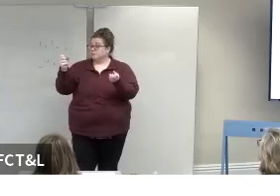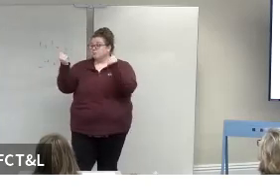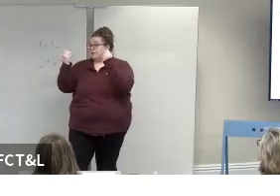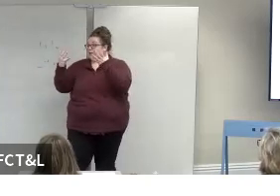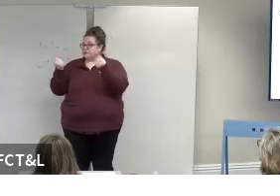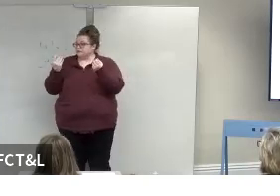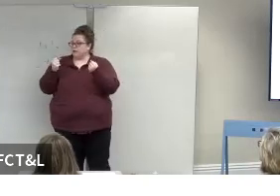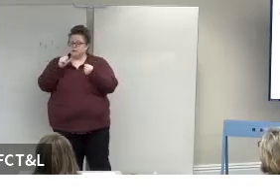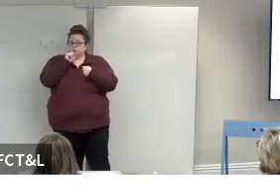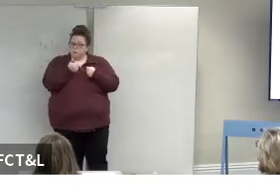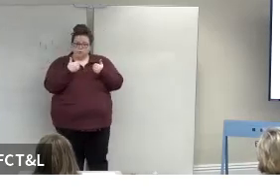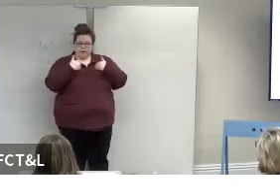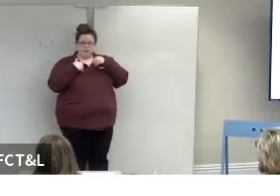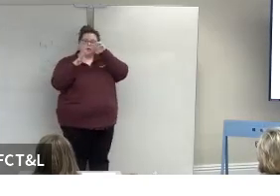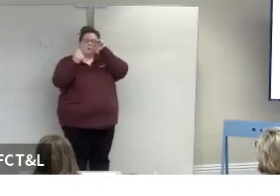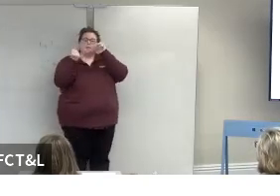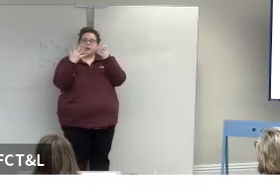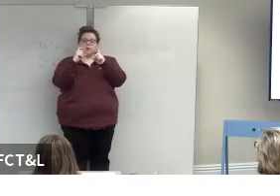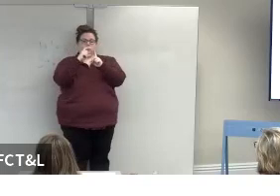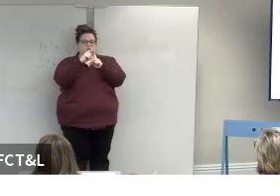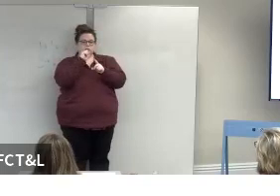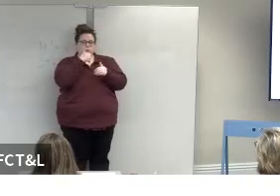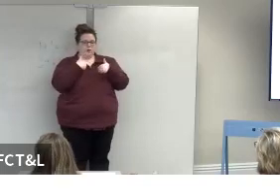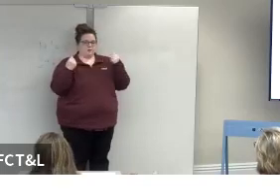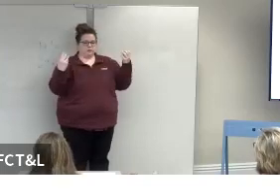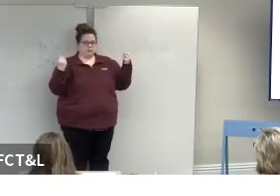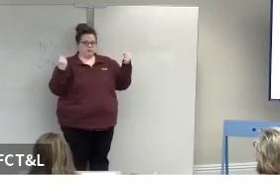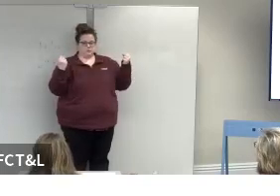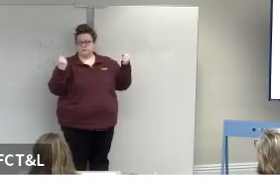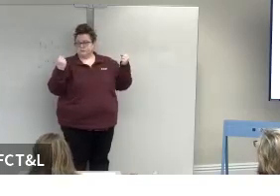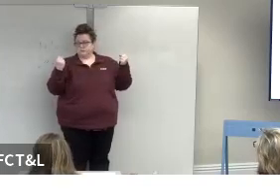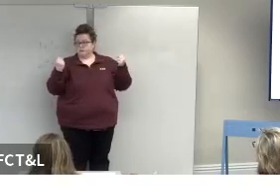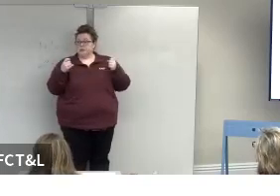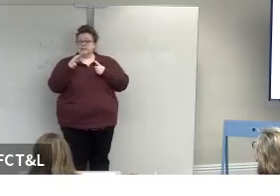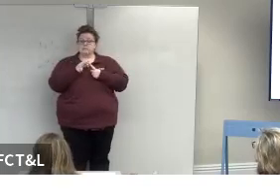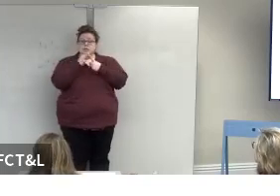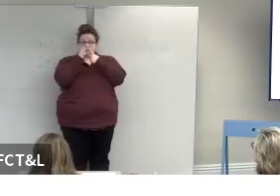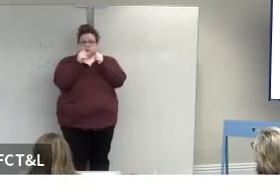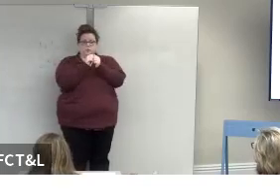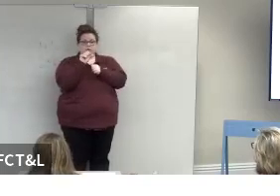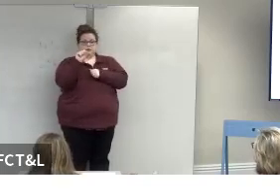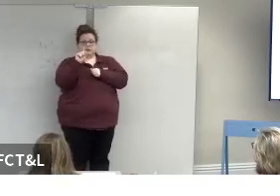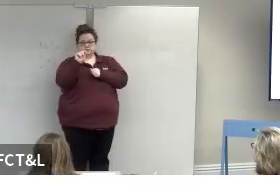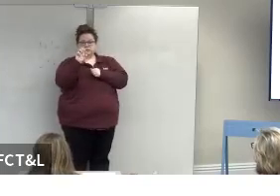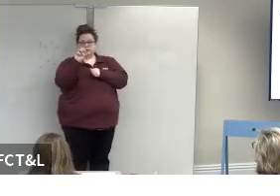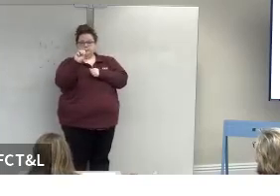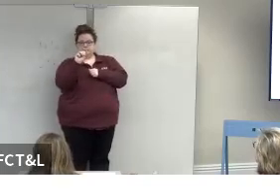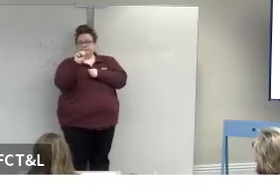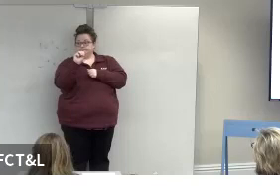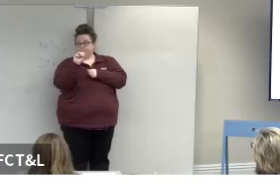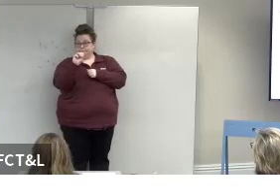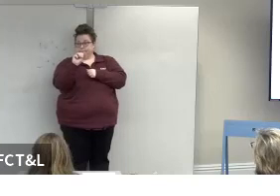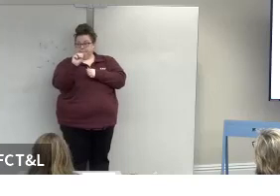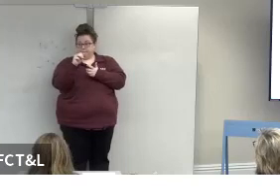So they don't want to revert to fingerspelling those technical terms. Some terms do not have a sign for it. It's this